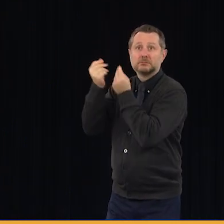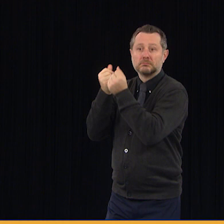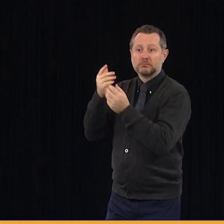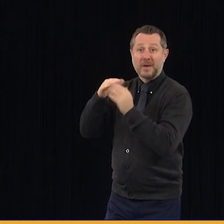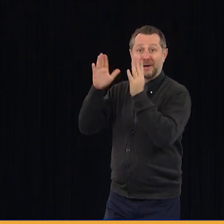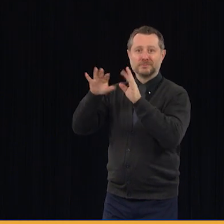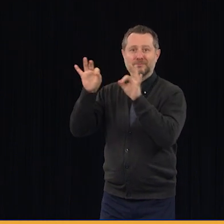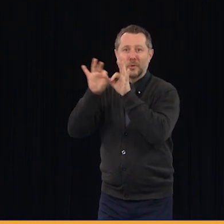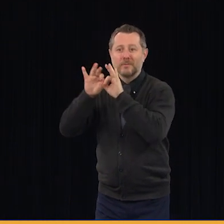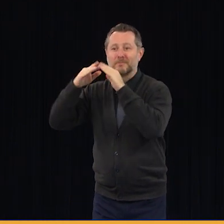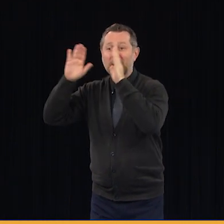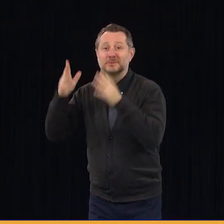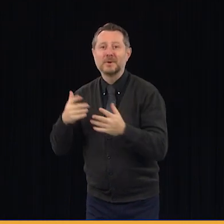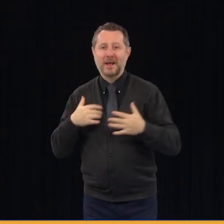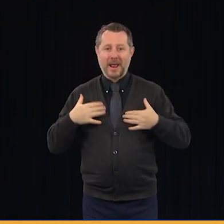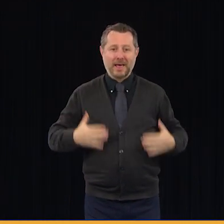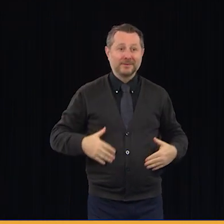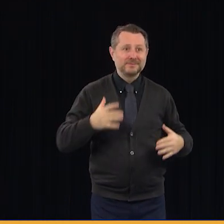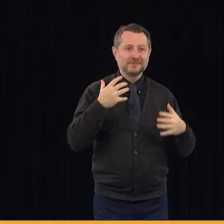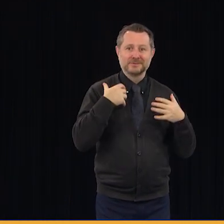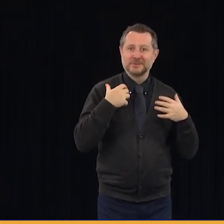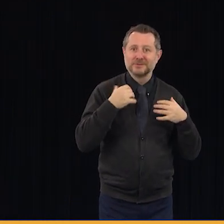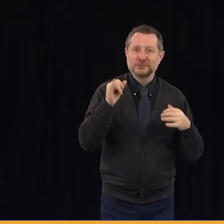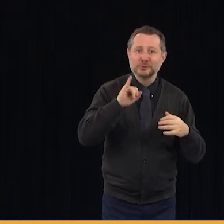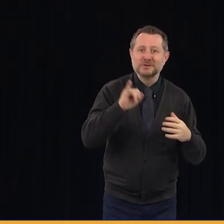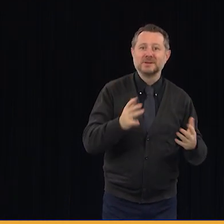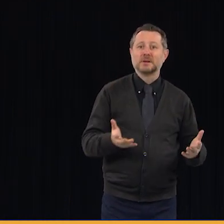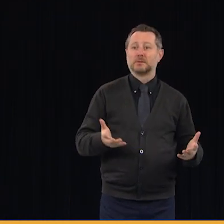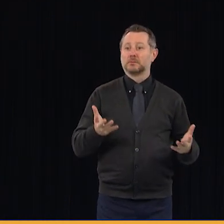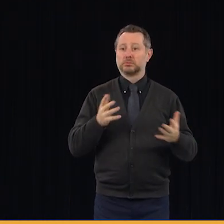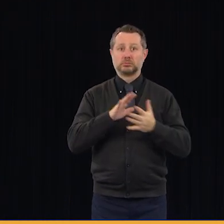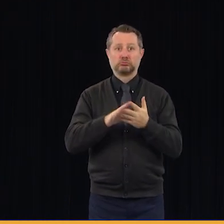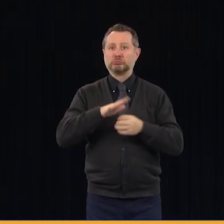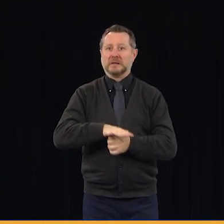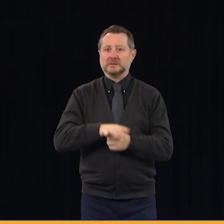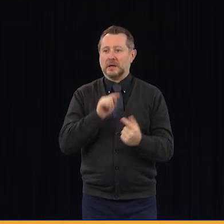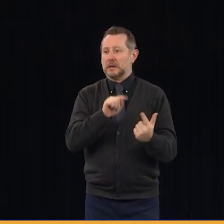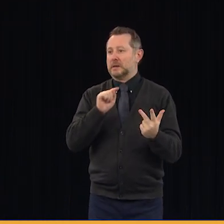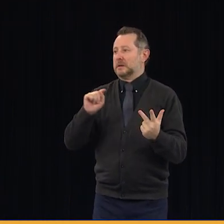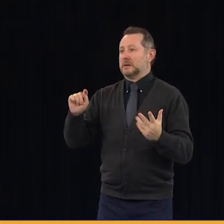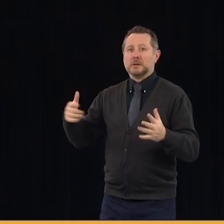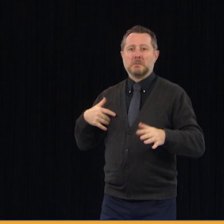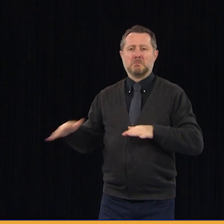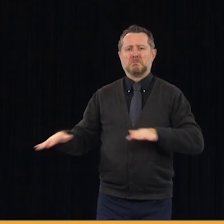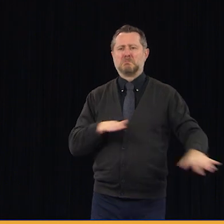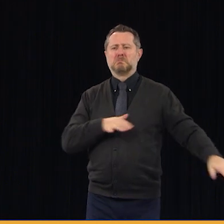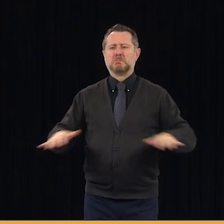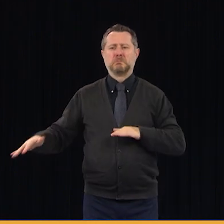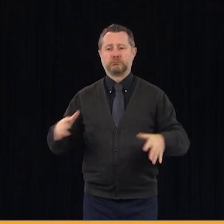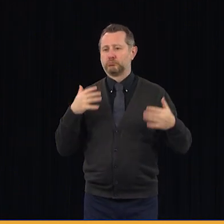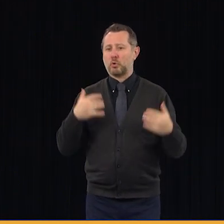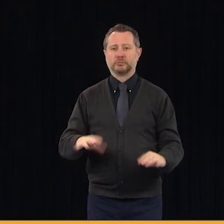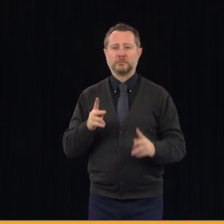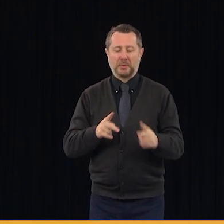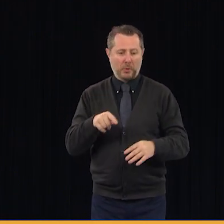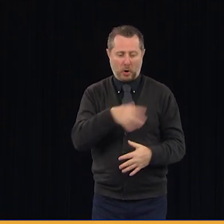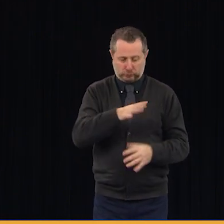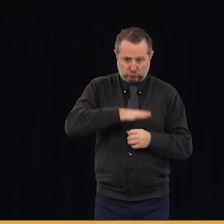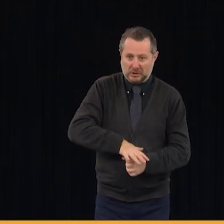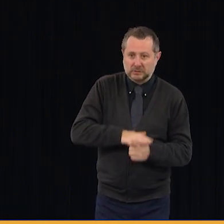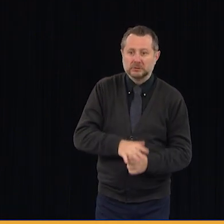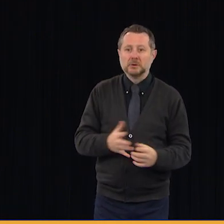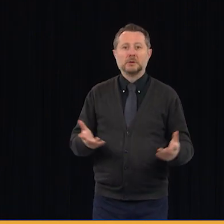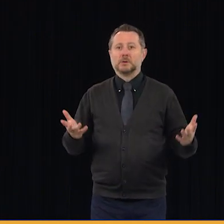have pushed to the max. We have pushed people to the max. We have pushed facilities to the max. We have beds